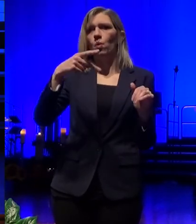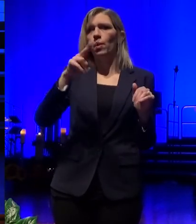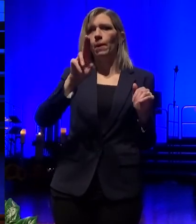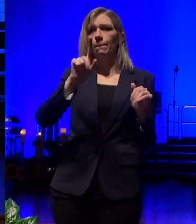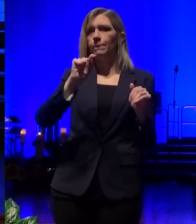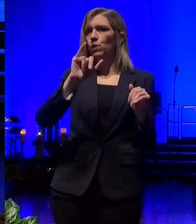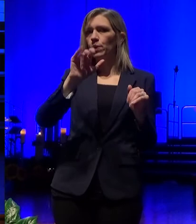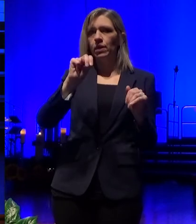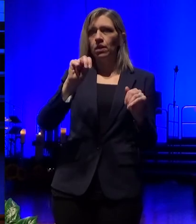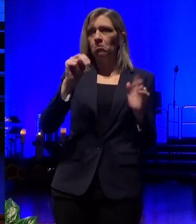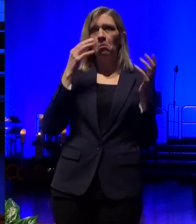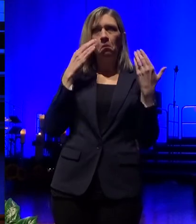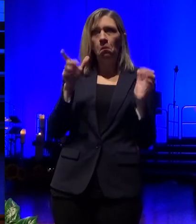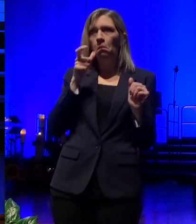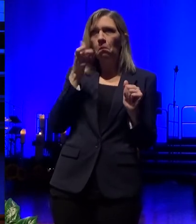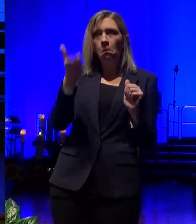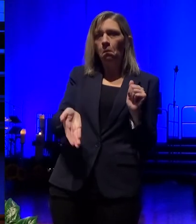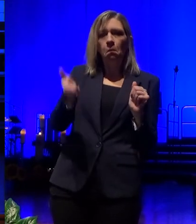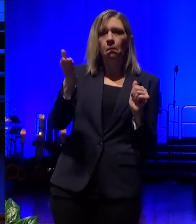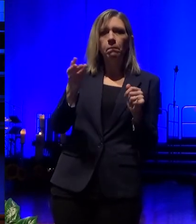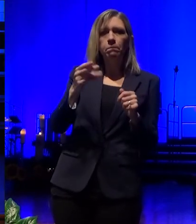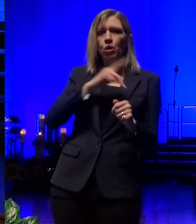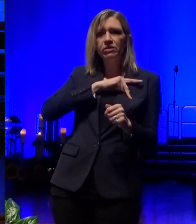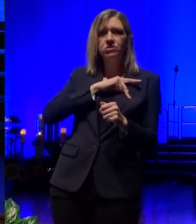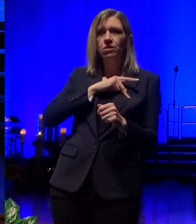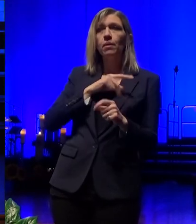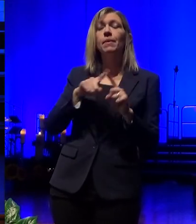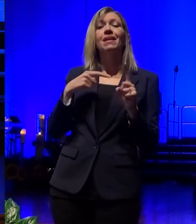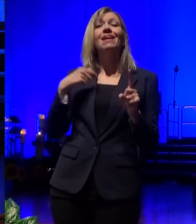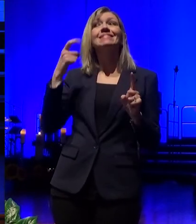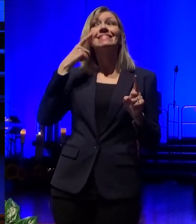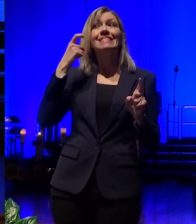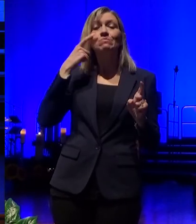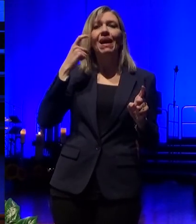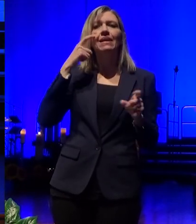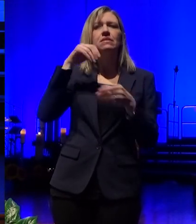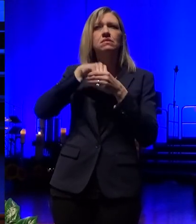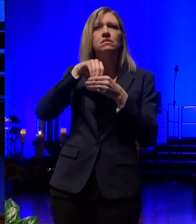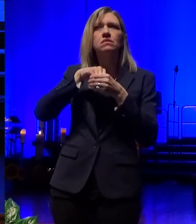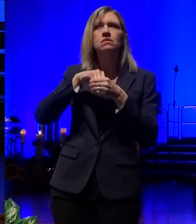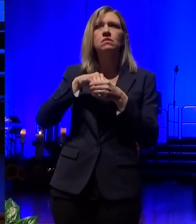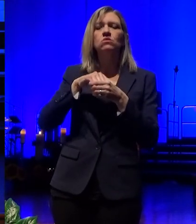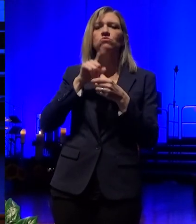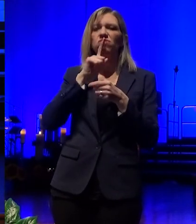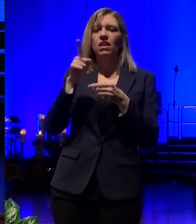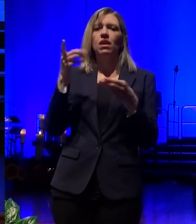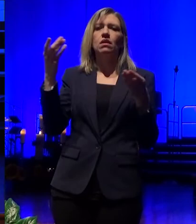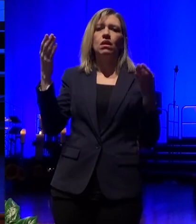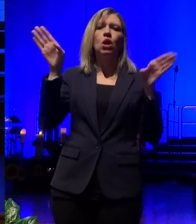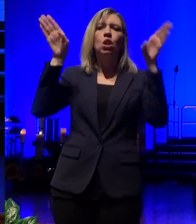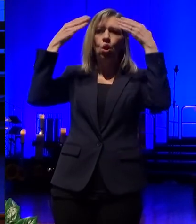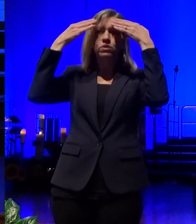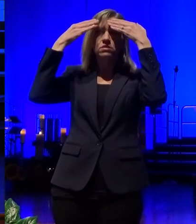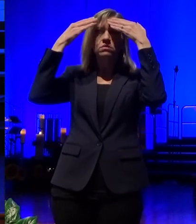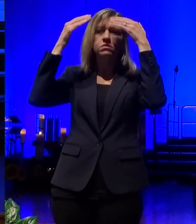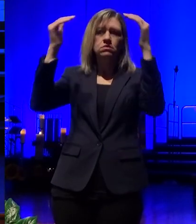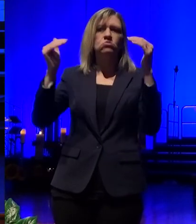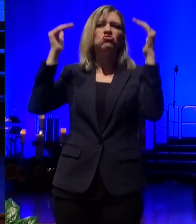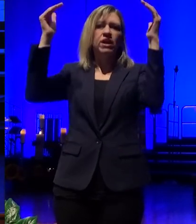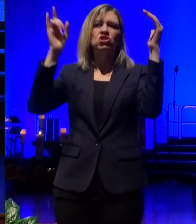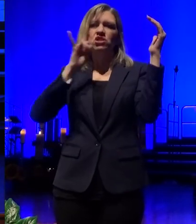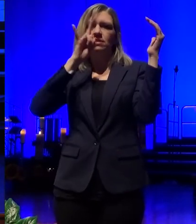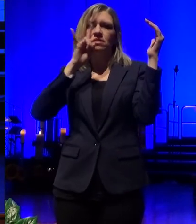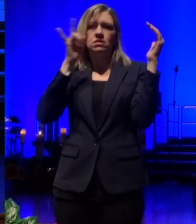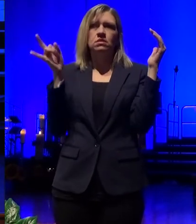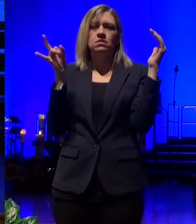Putin personally, but I suspect that part of what's motivating him is a closed-minded righteousness.